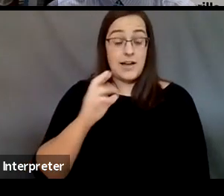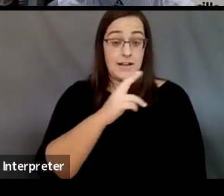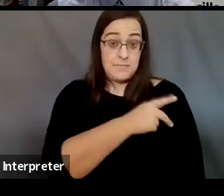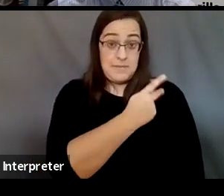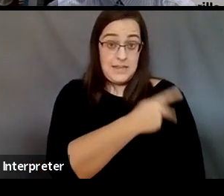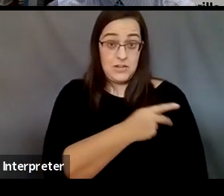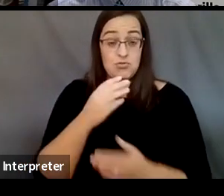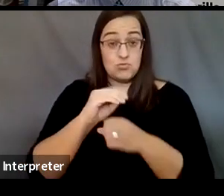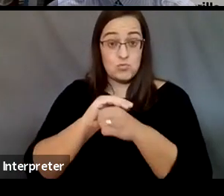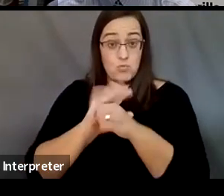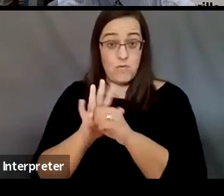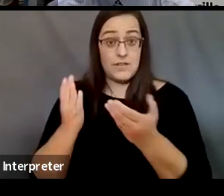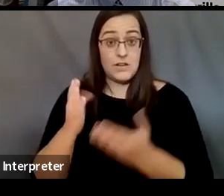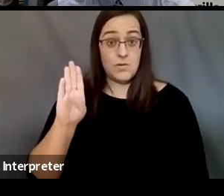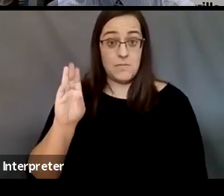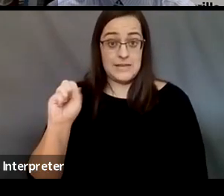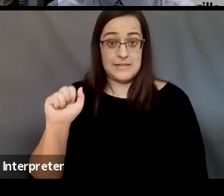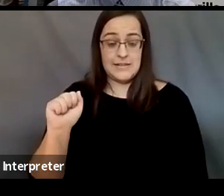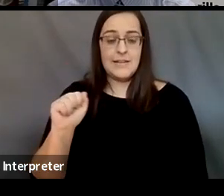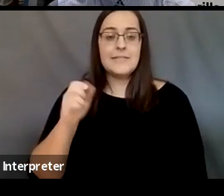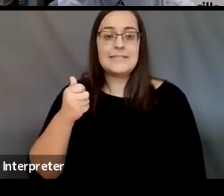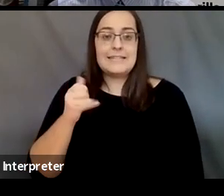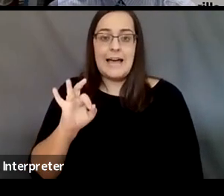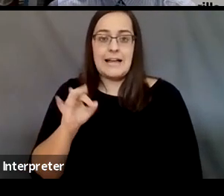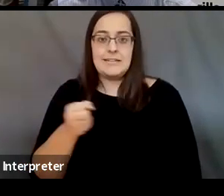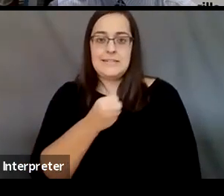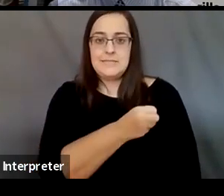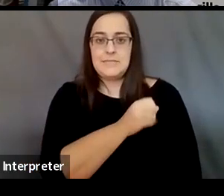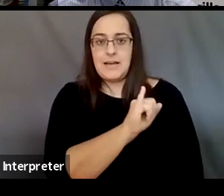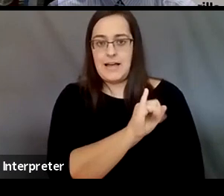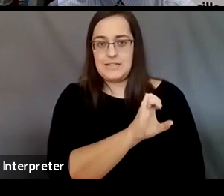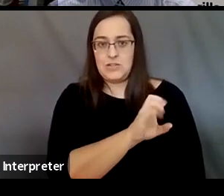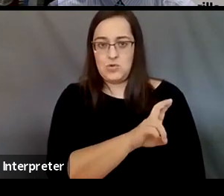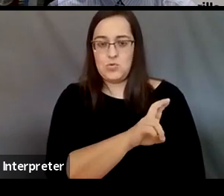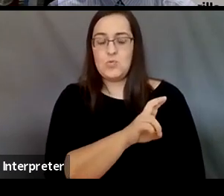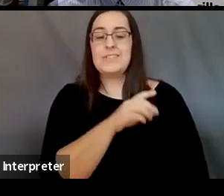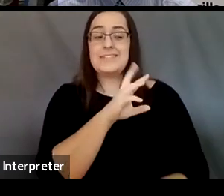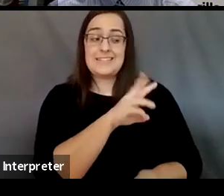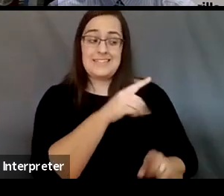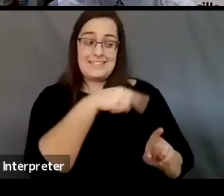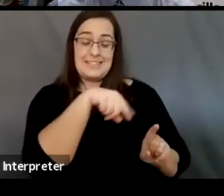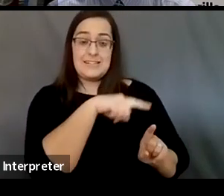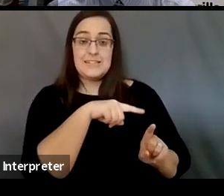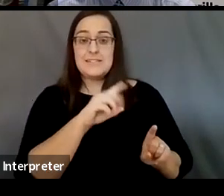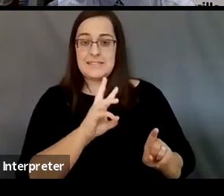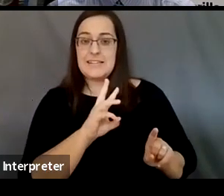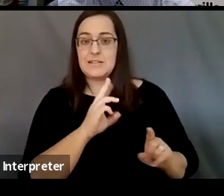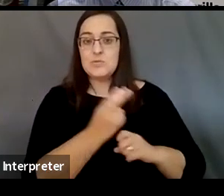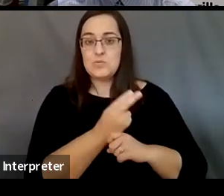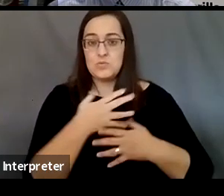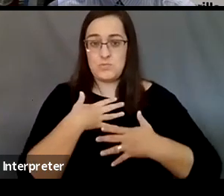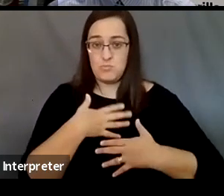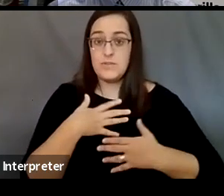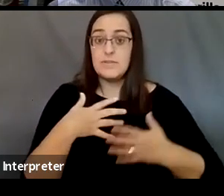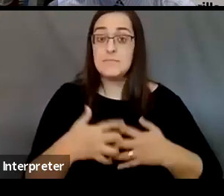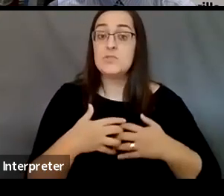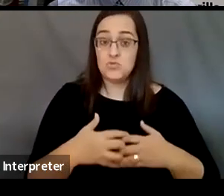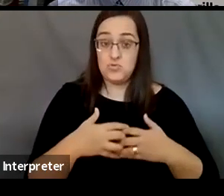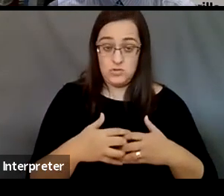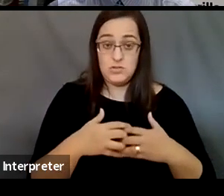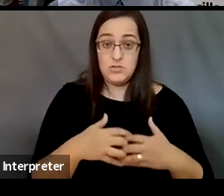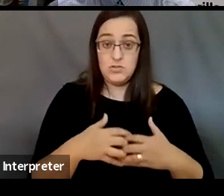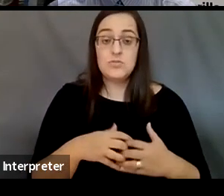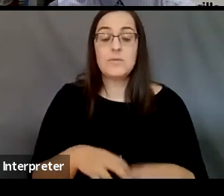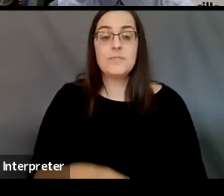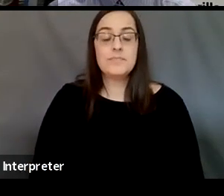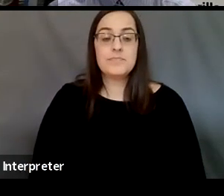admitted, 19 of those are in our ICU and 6 of those are on the ventilator. At this time, we do not